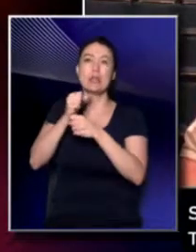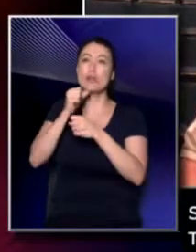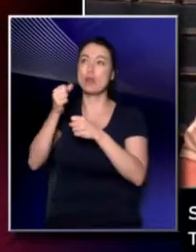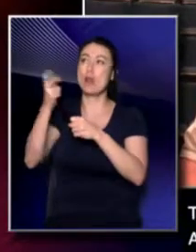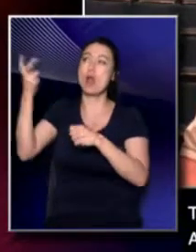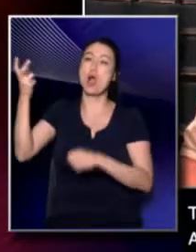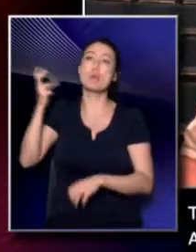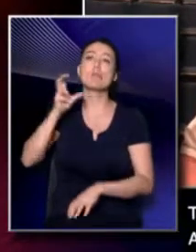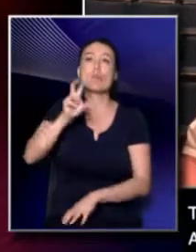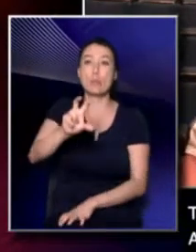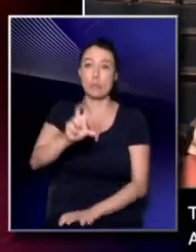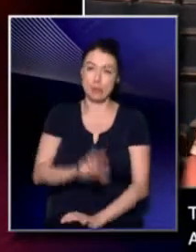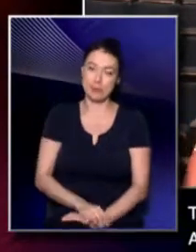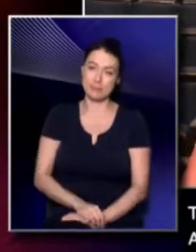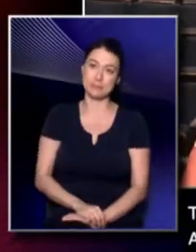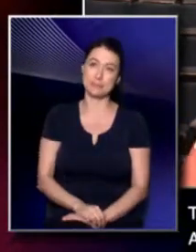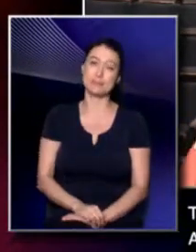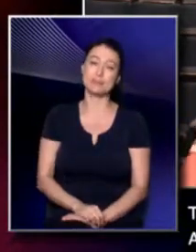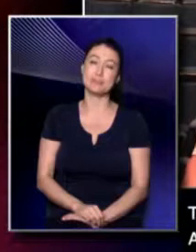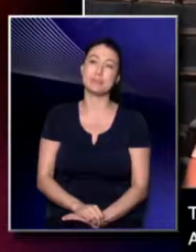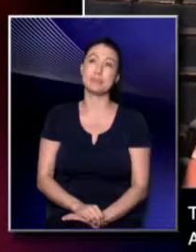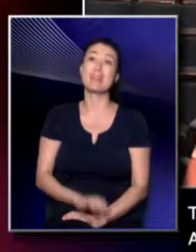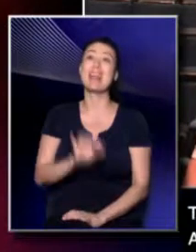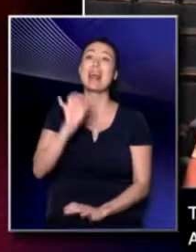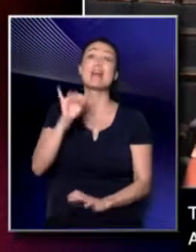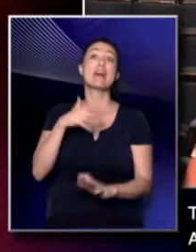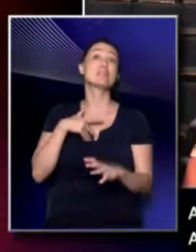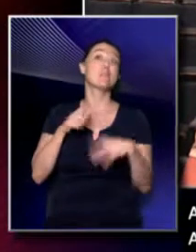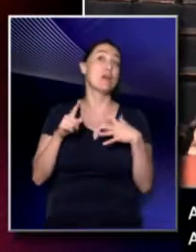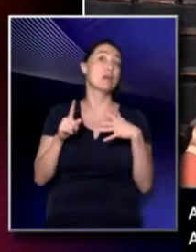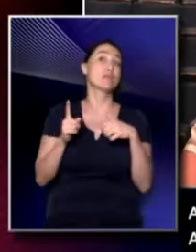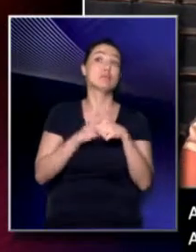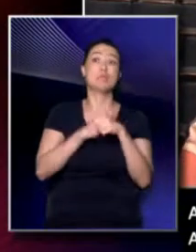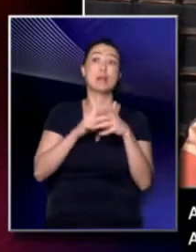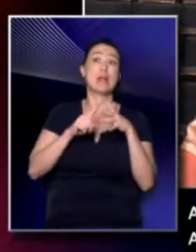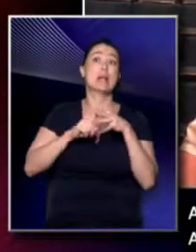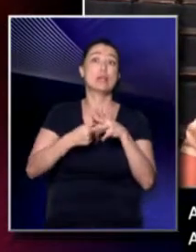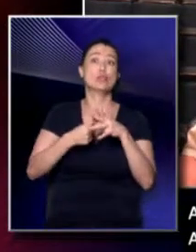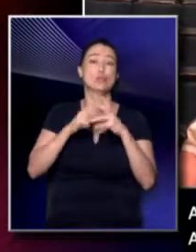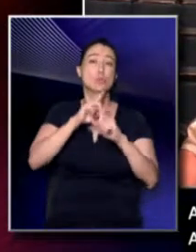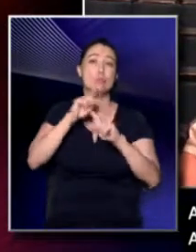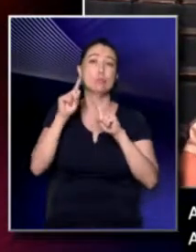appropriated. And that's my initial report on